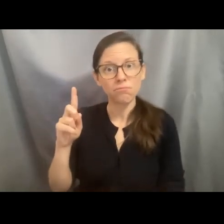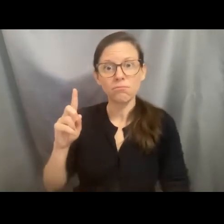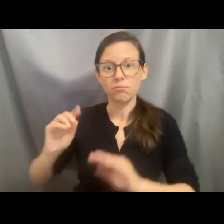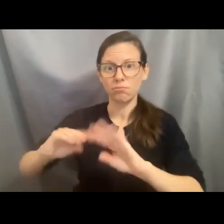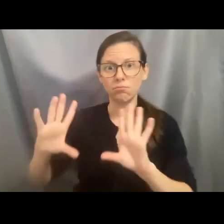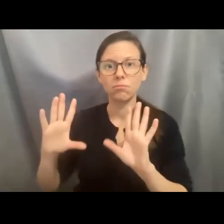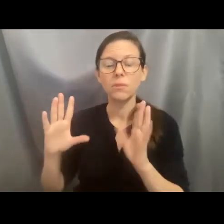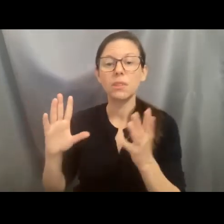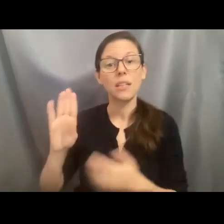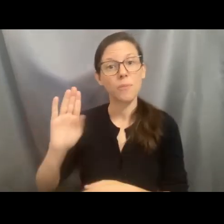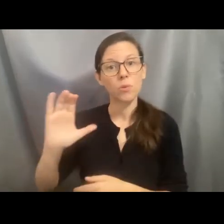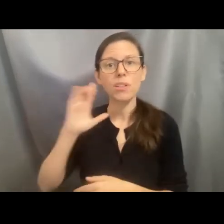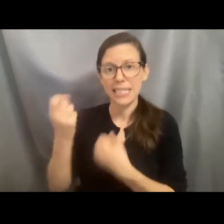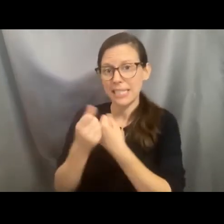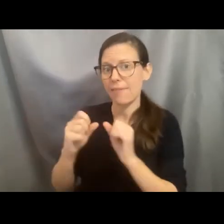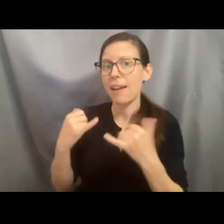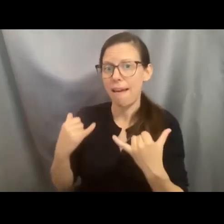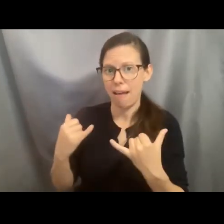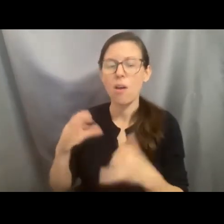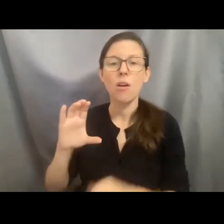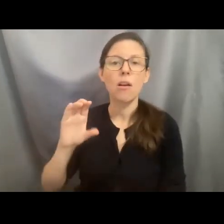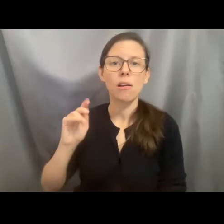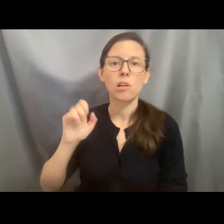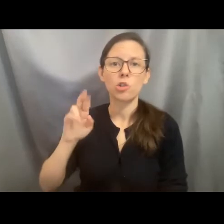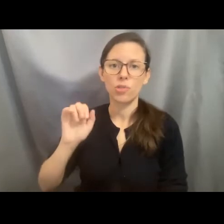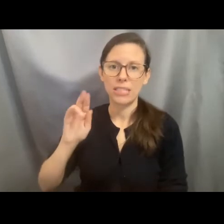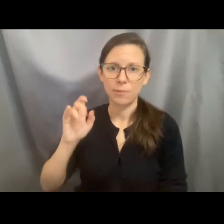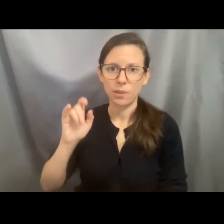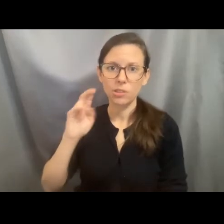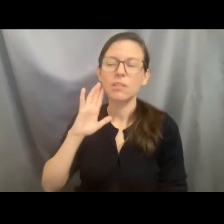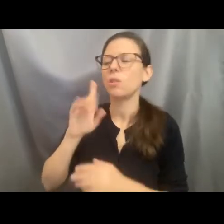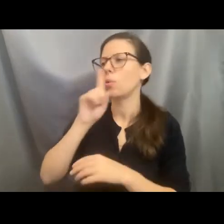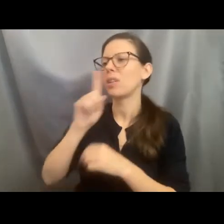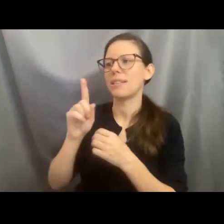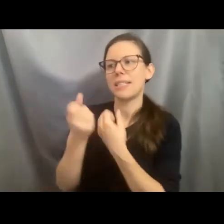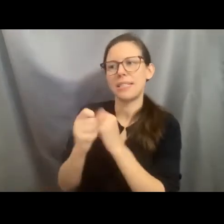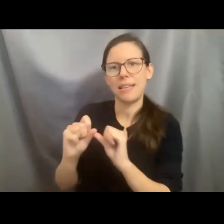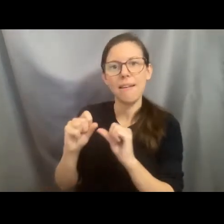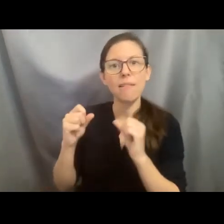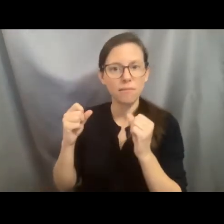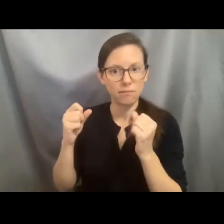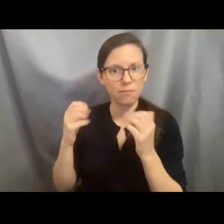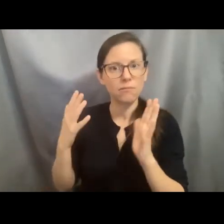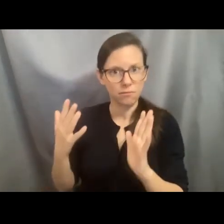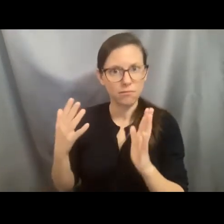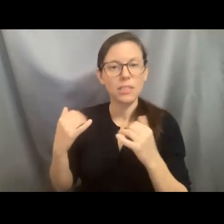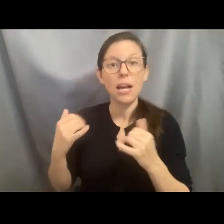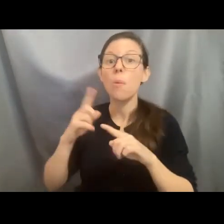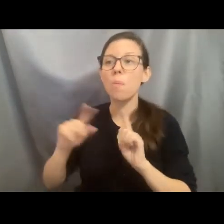is, contraception is safe now, and we should be cautious of where overturning Roe can lead